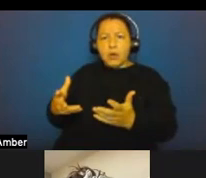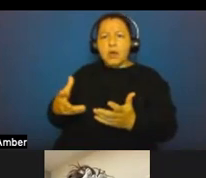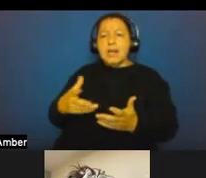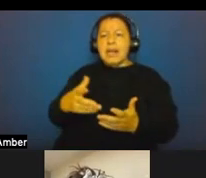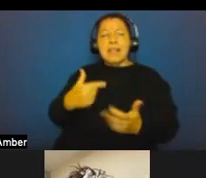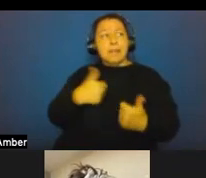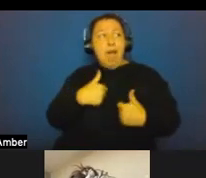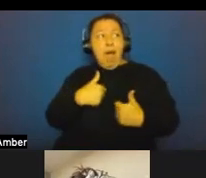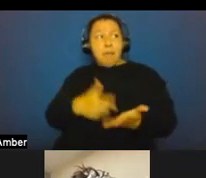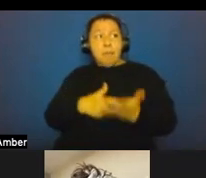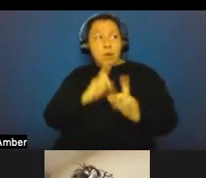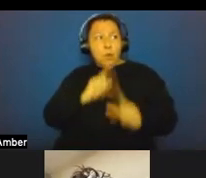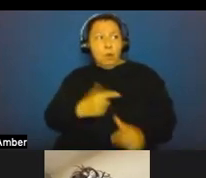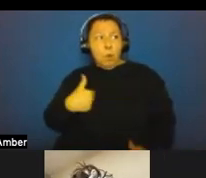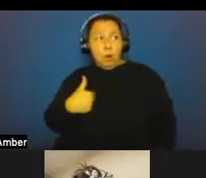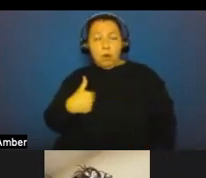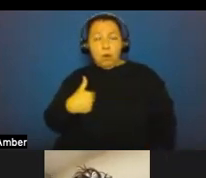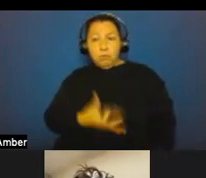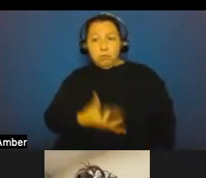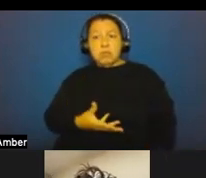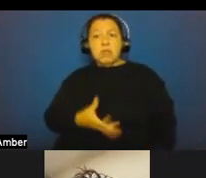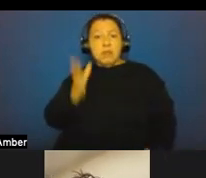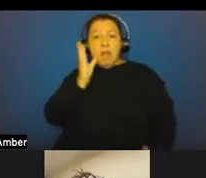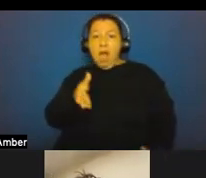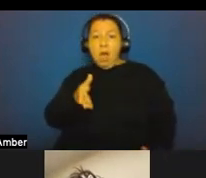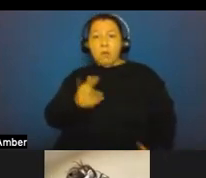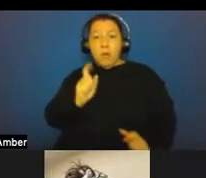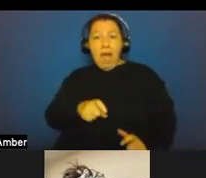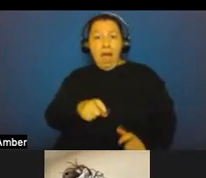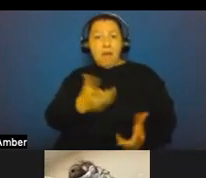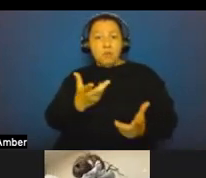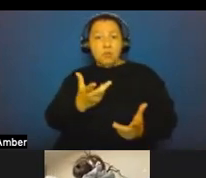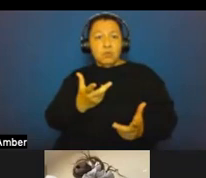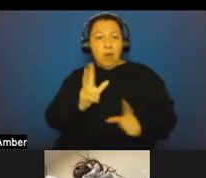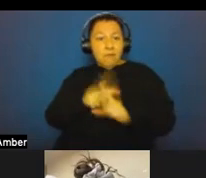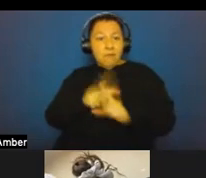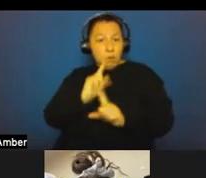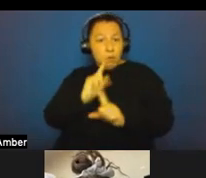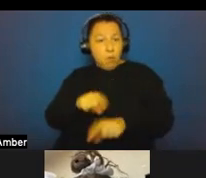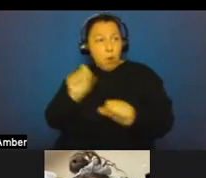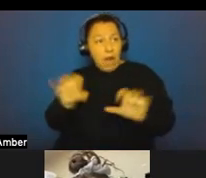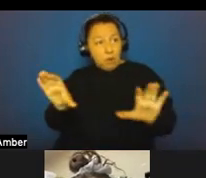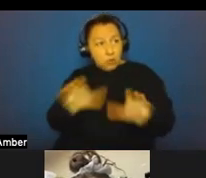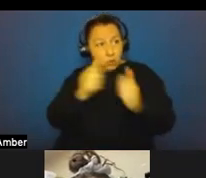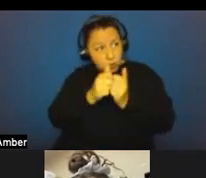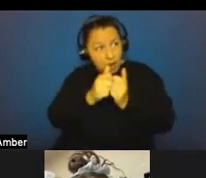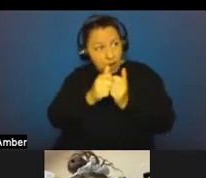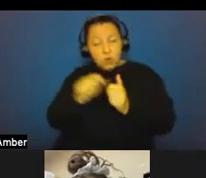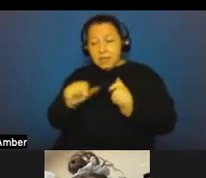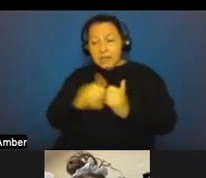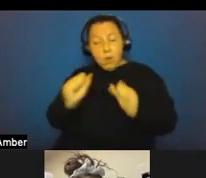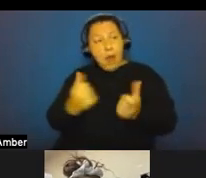reporter and I am going to have to make this report, and we can do this together. And this is how I can support